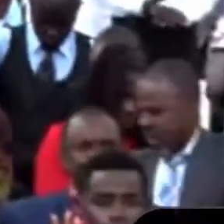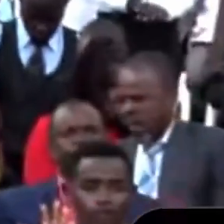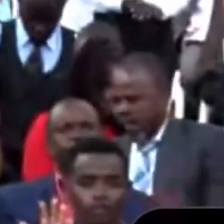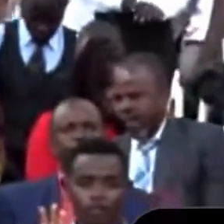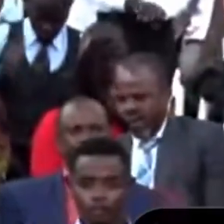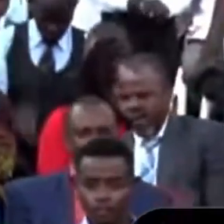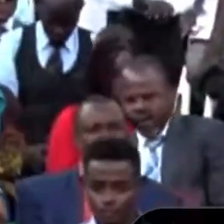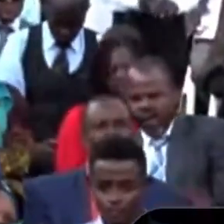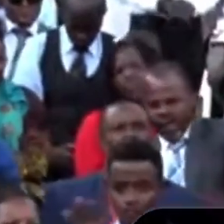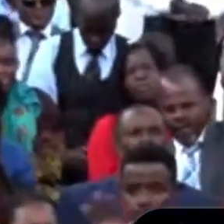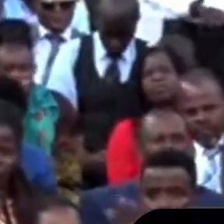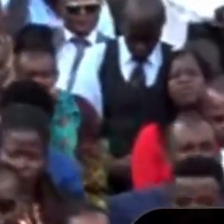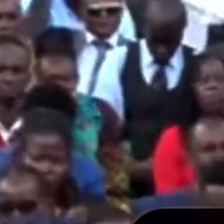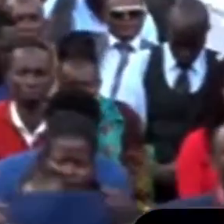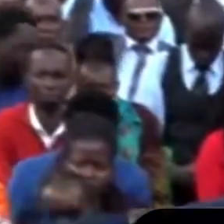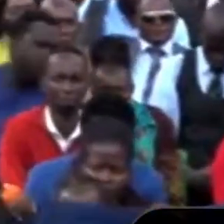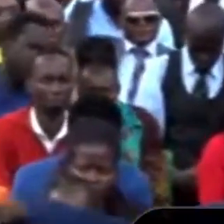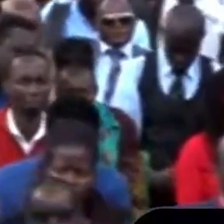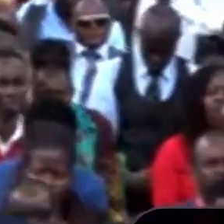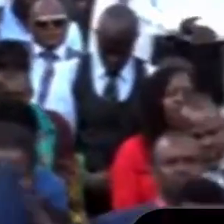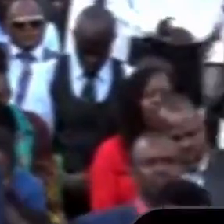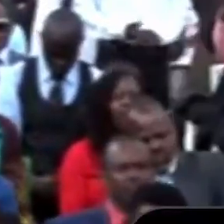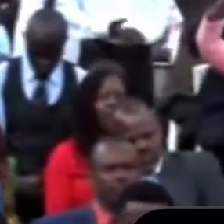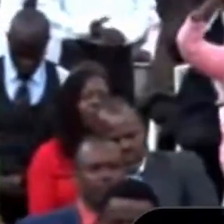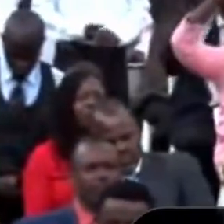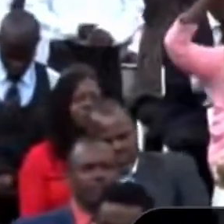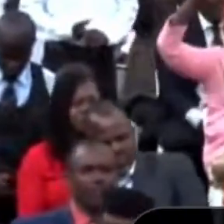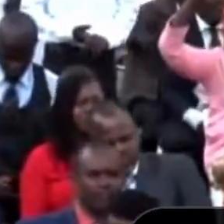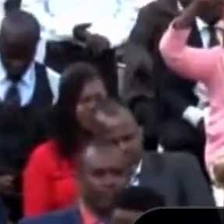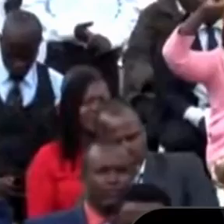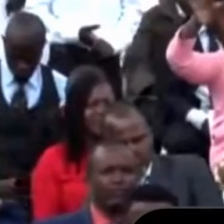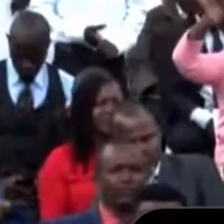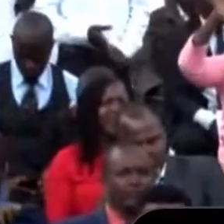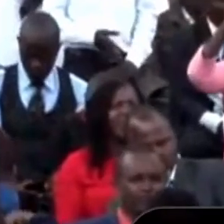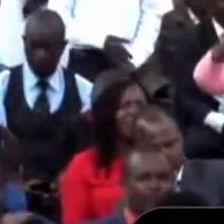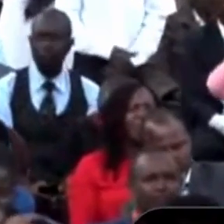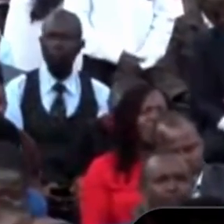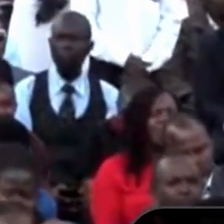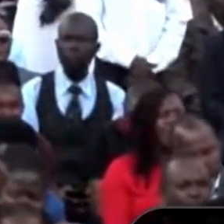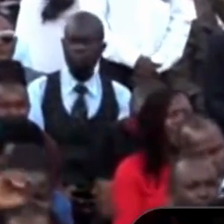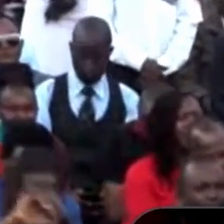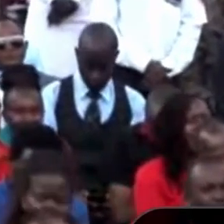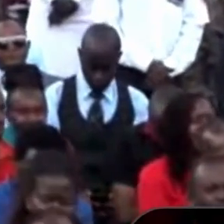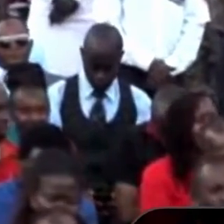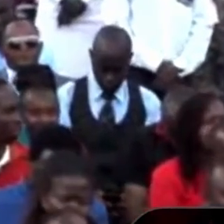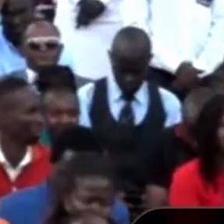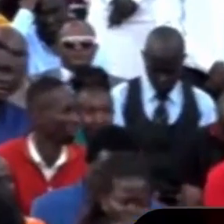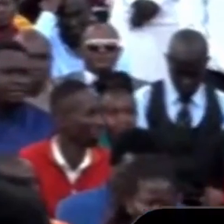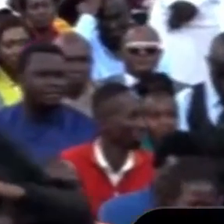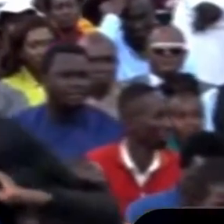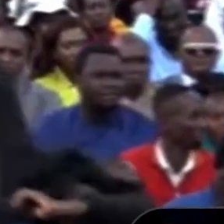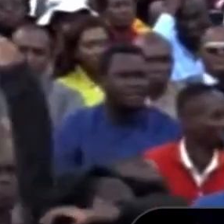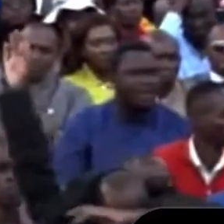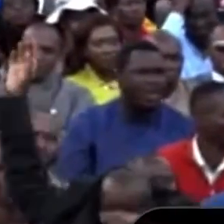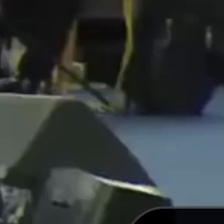to restore Kenya more than ever before. So Israel at that